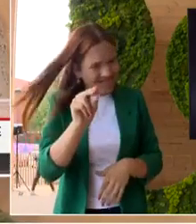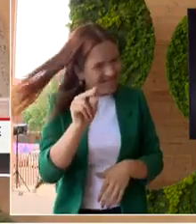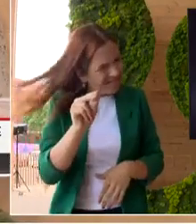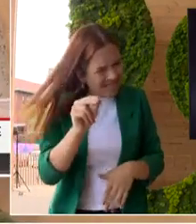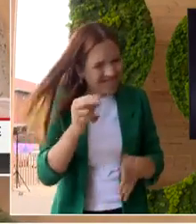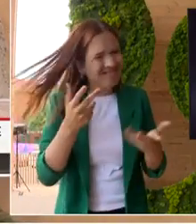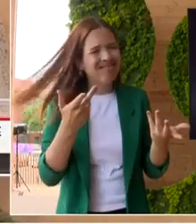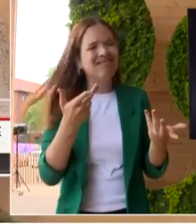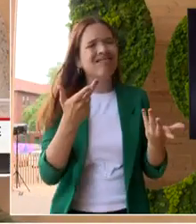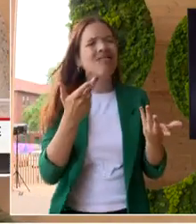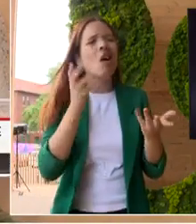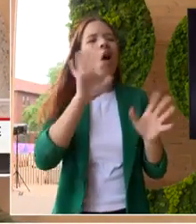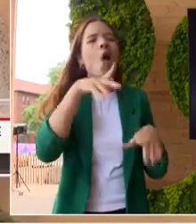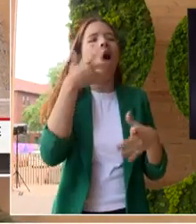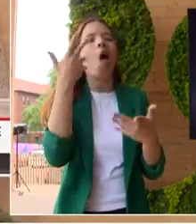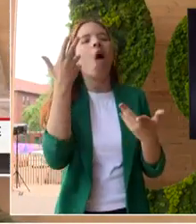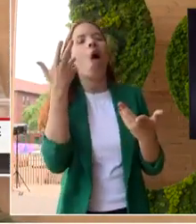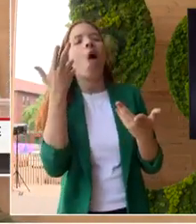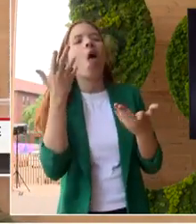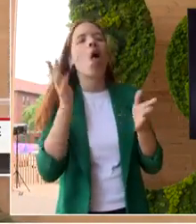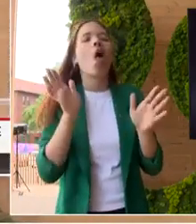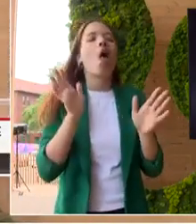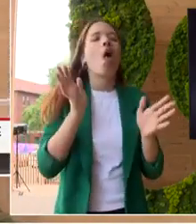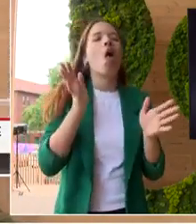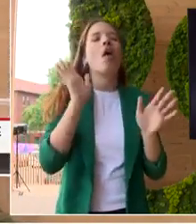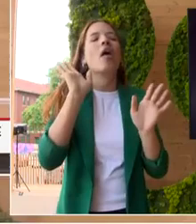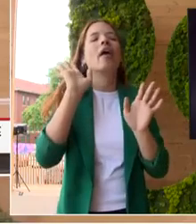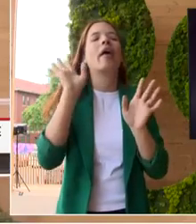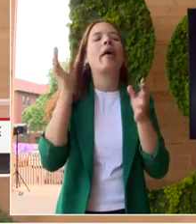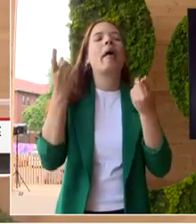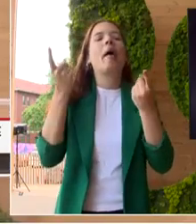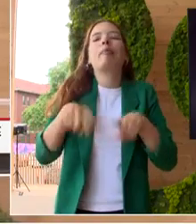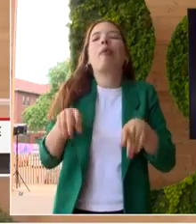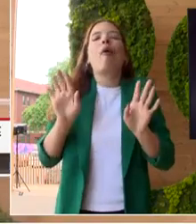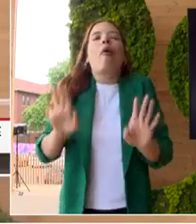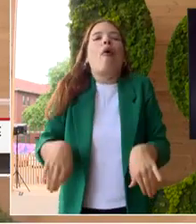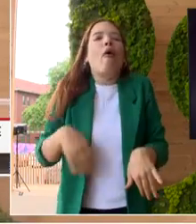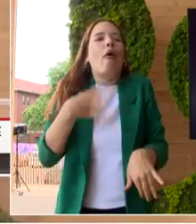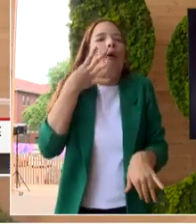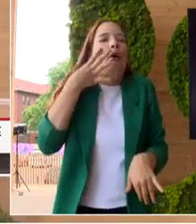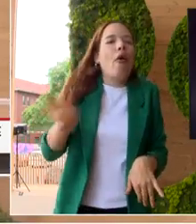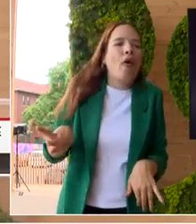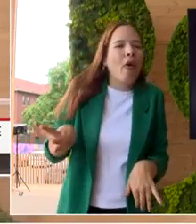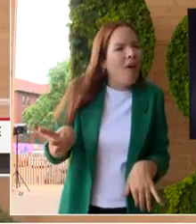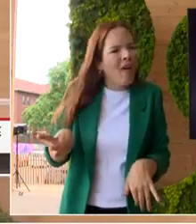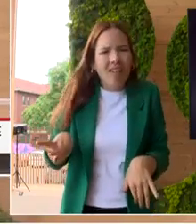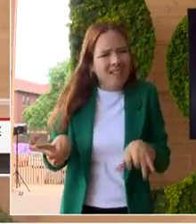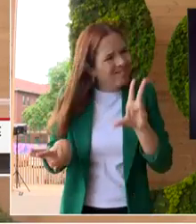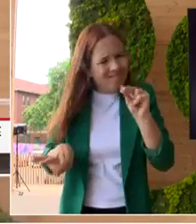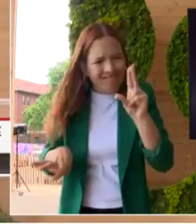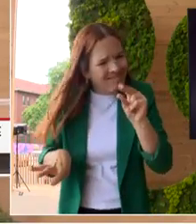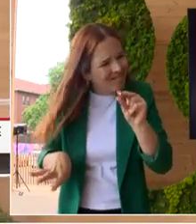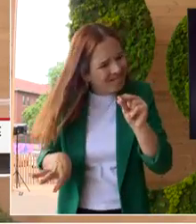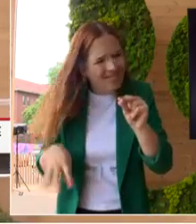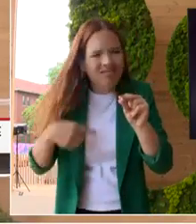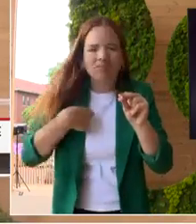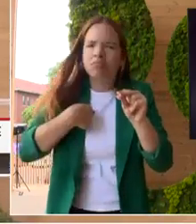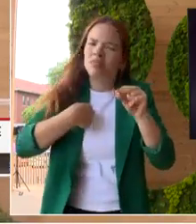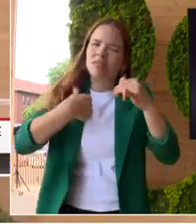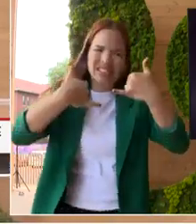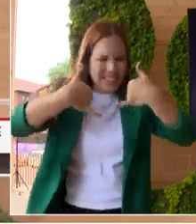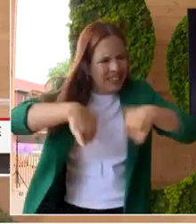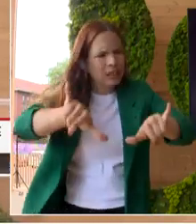in the air that made it happen. But I know that we have had a team of great